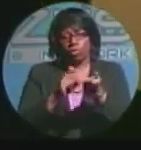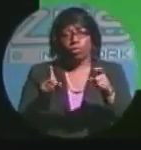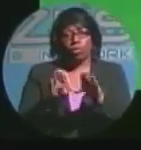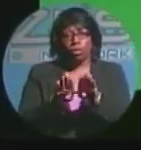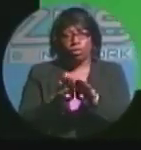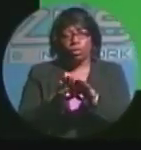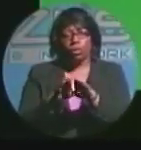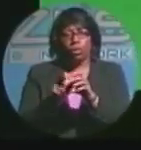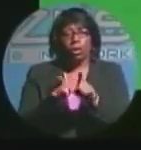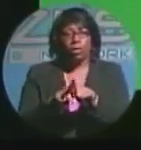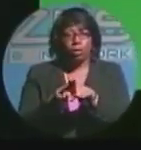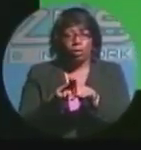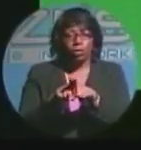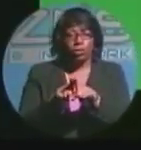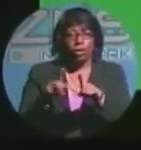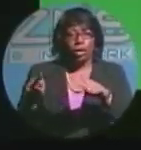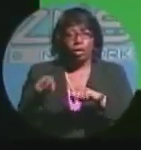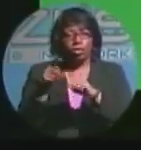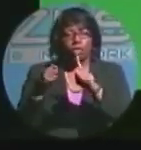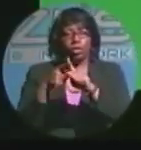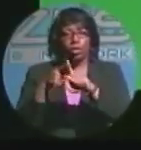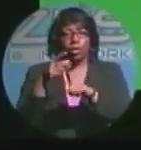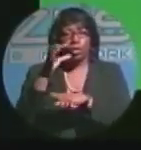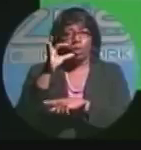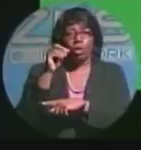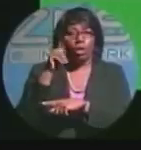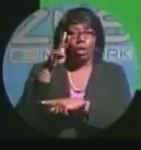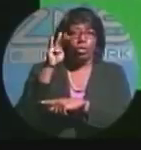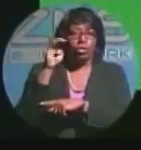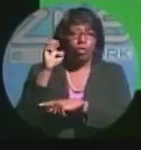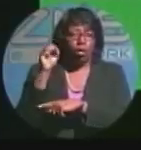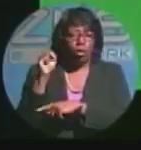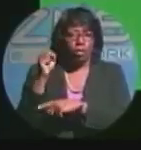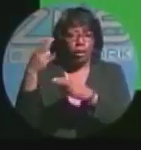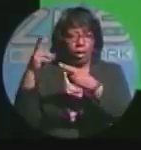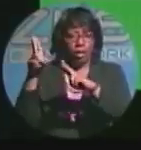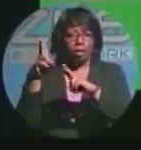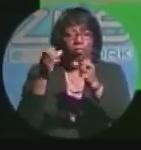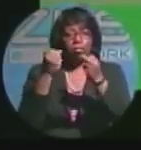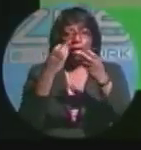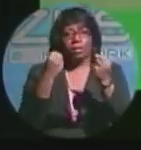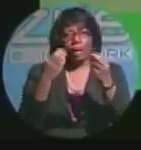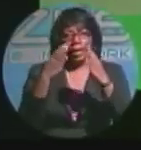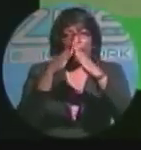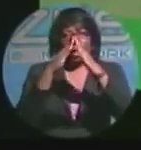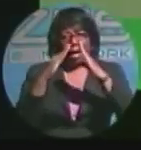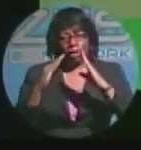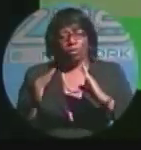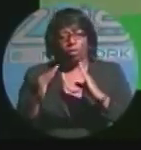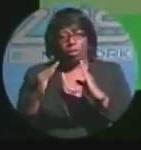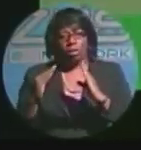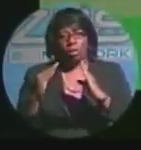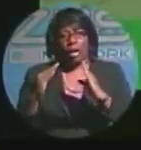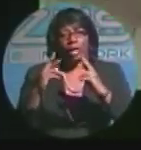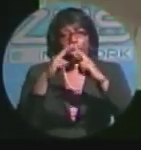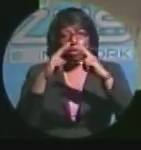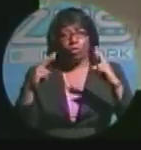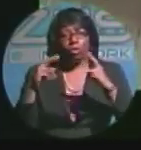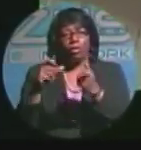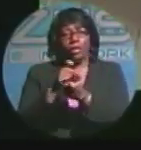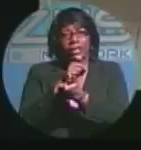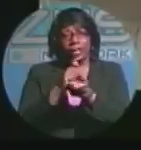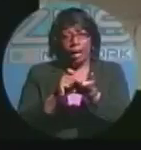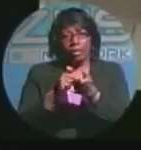storm. A trip to the settlement of Forbes Hill saw numerous houses that had roof damage that resulted in flooding.